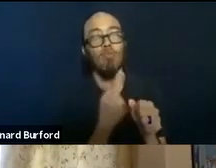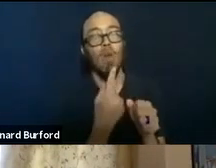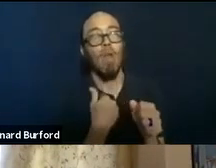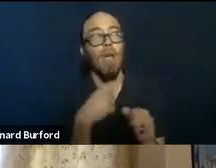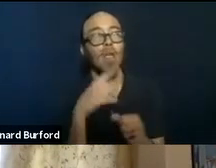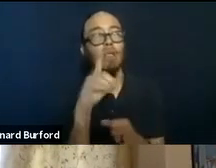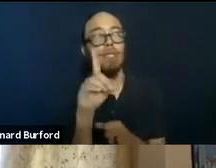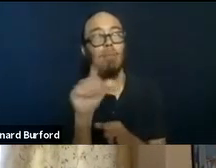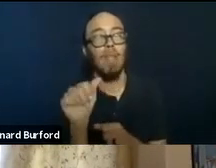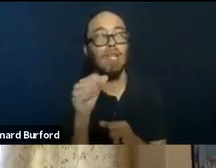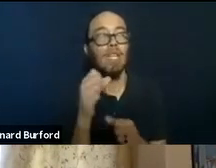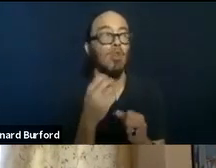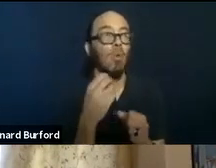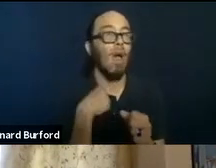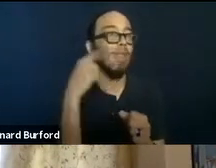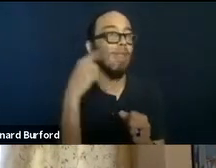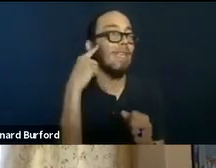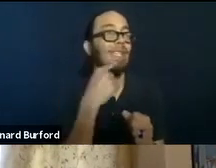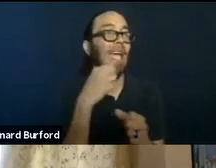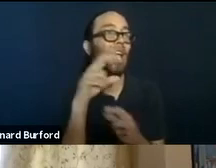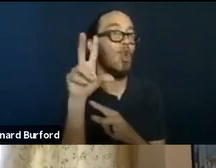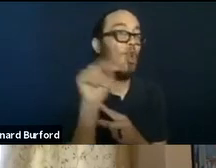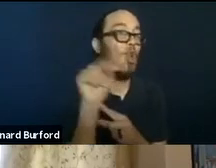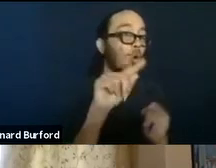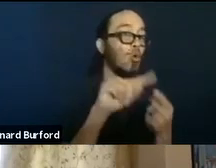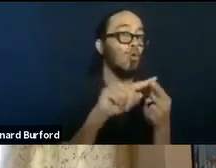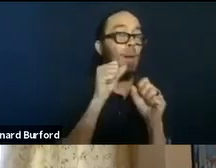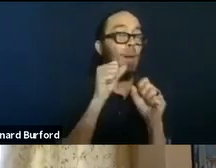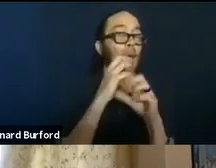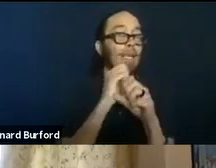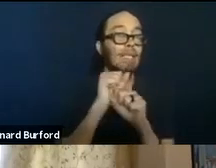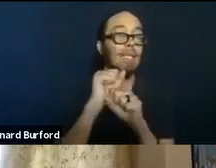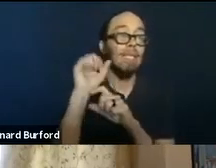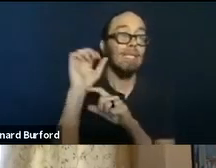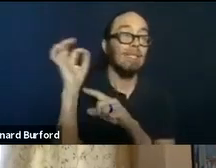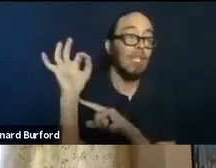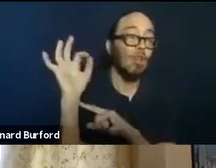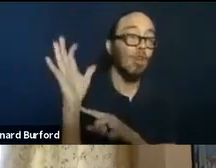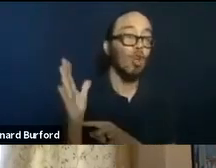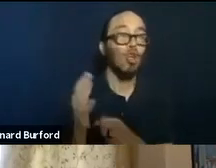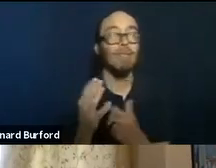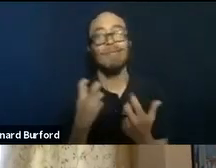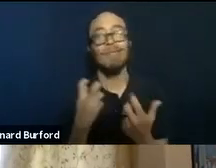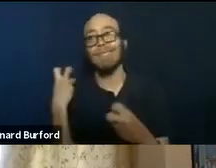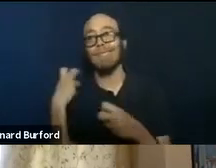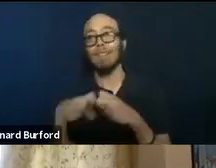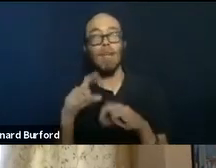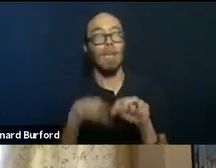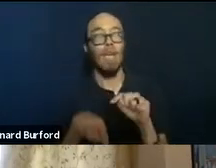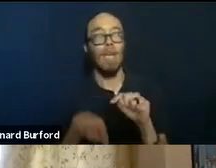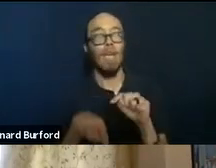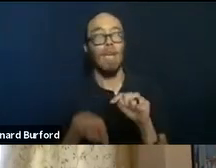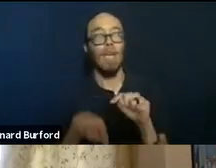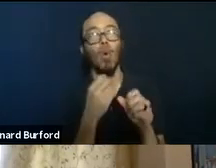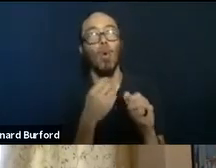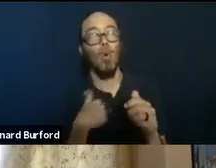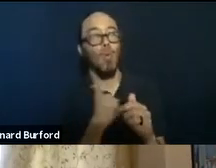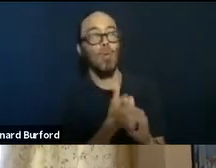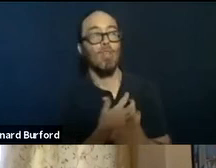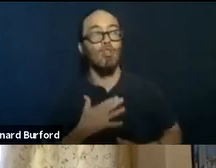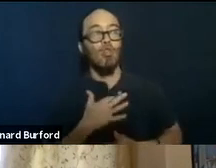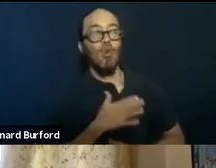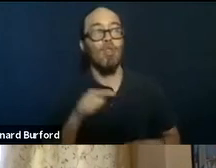think that saying no to amazing speakers is one of mine. I apologize for that, but at least we enjoyed this